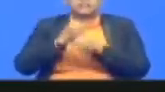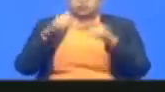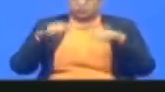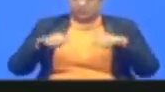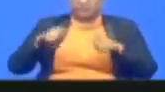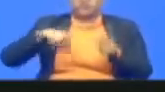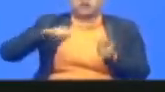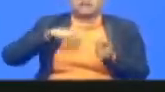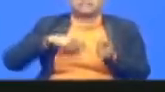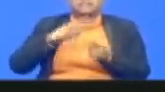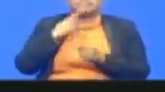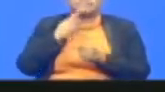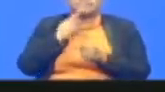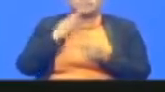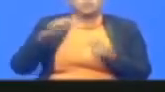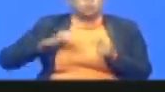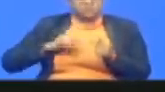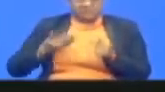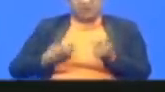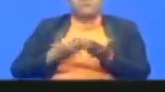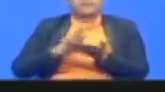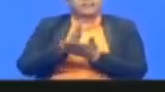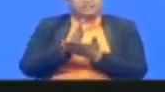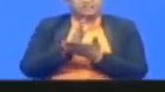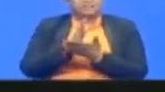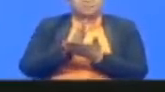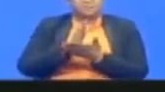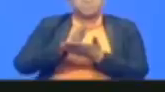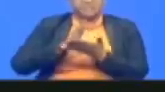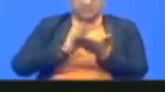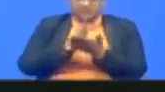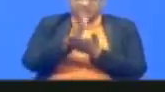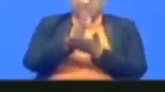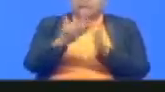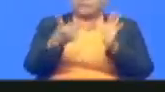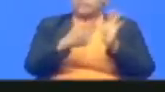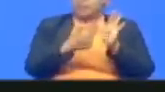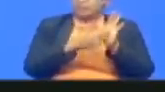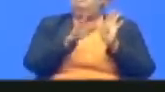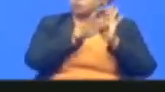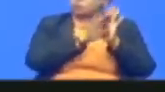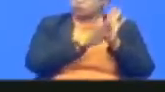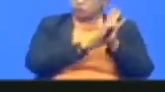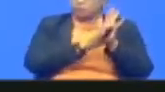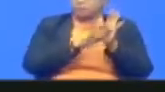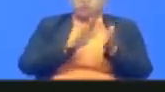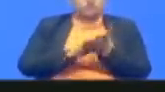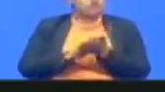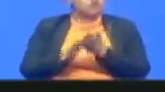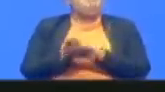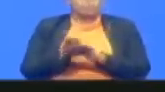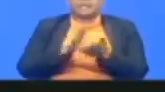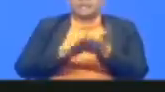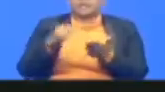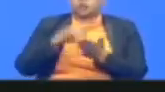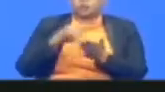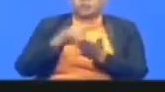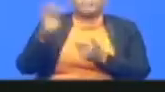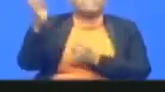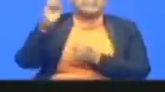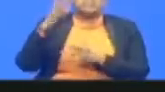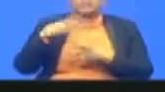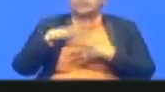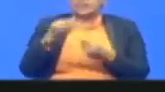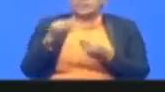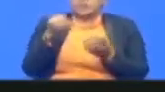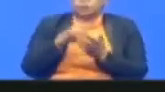that women actually have rights, and their rights are enshrined in the Constitution, and nobody, including the Ministry of Health,